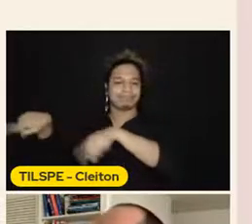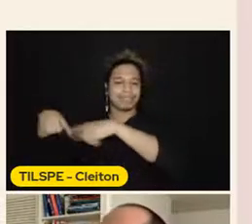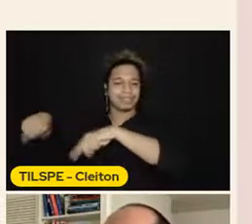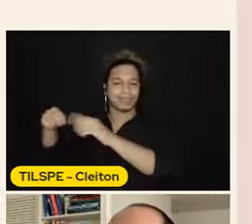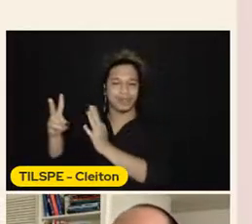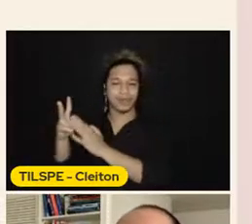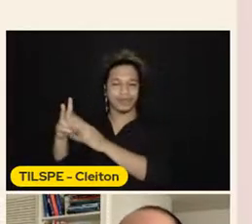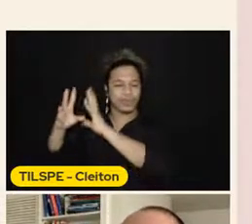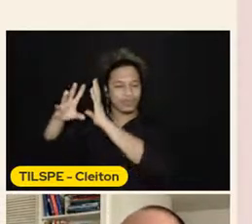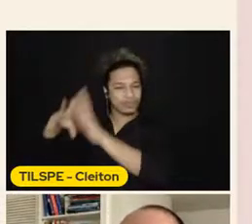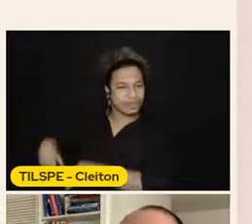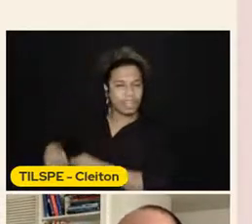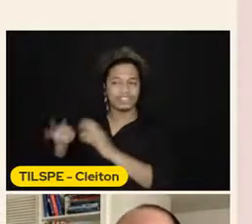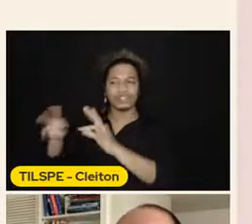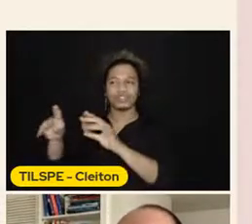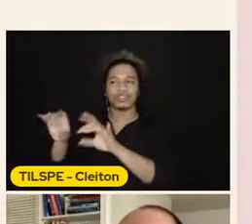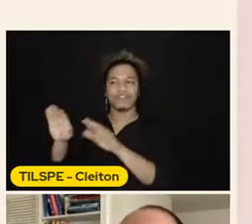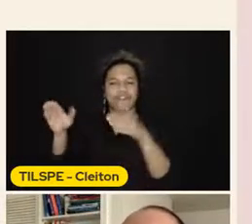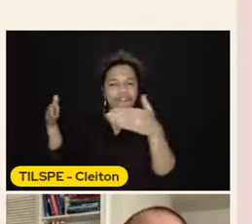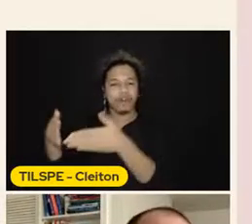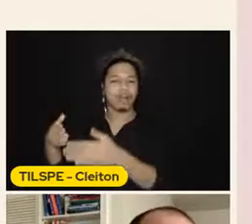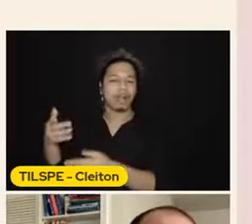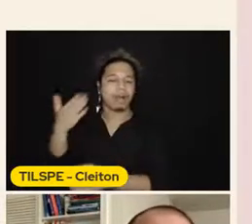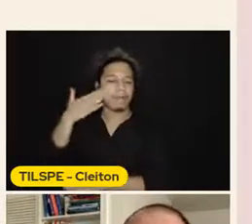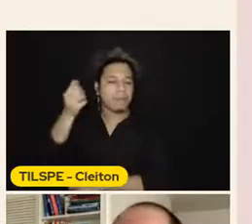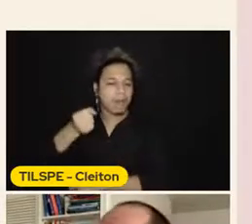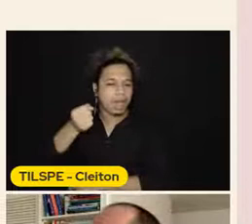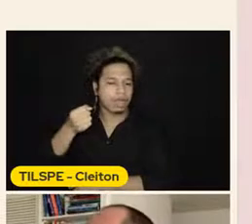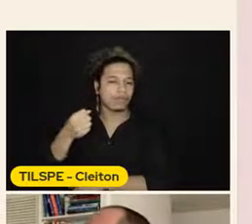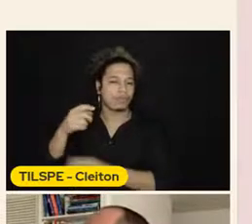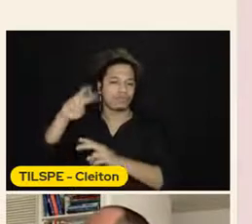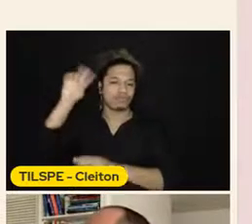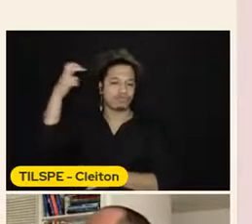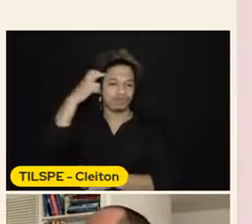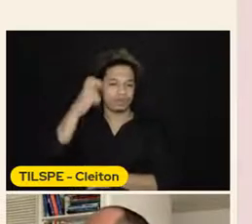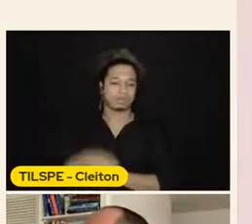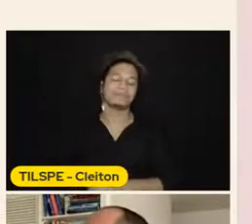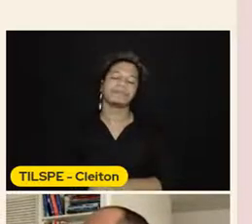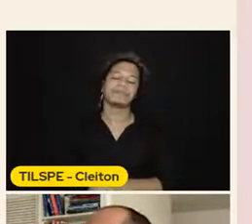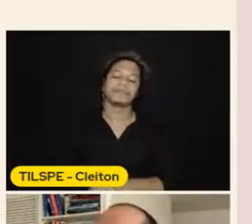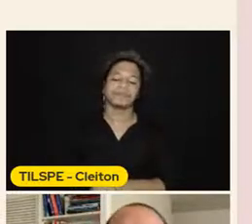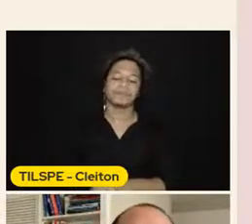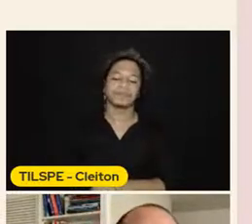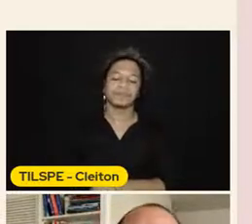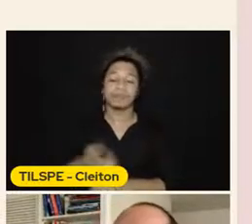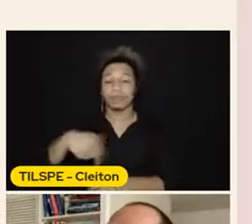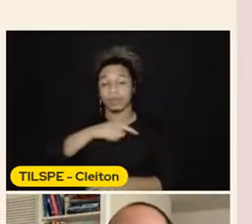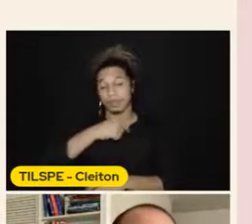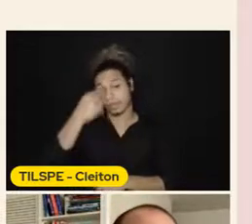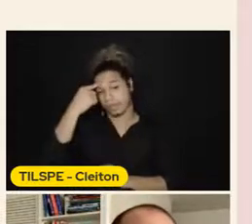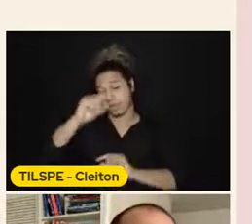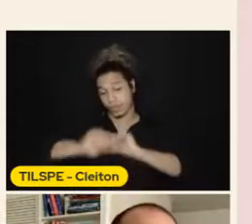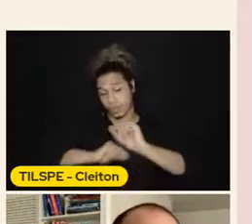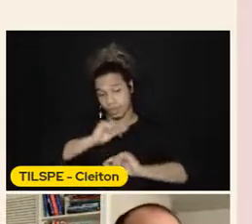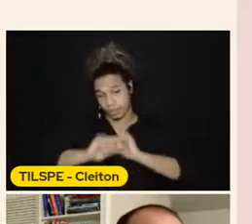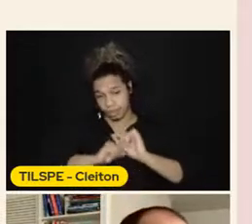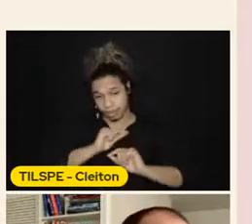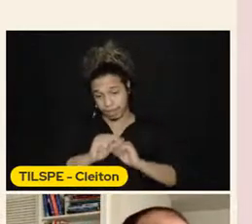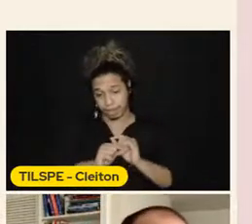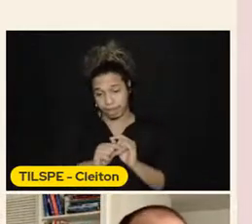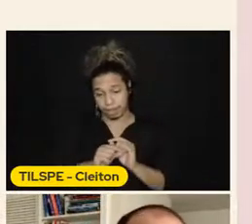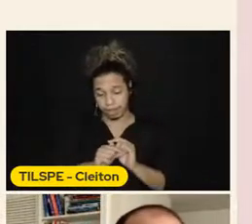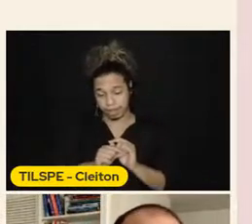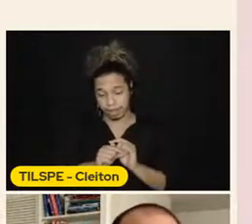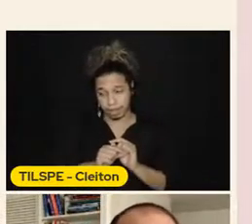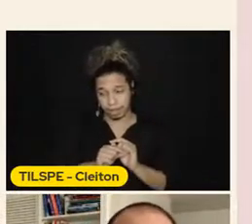forward. And so in a social studies classroom, grade four, we think that the content objective,